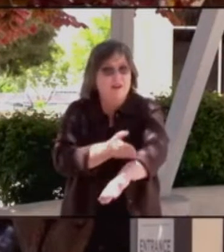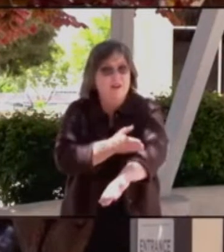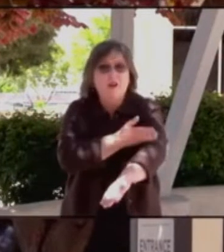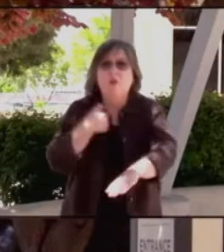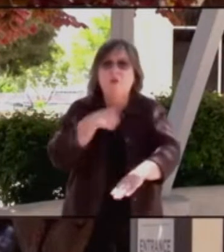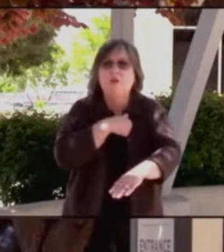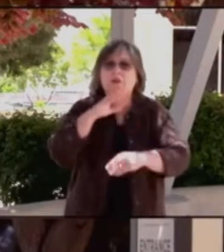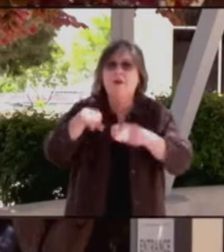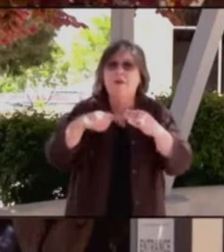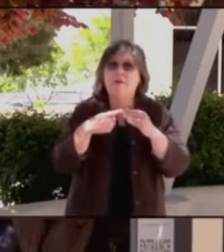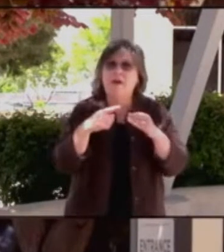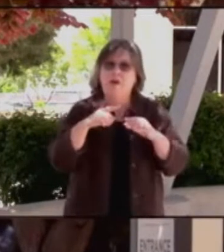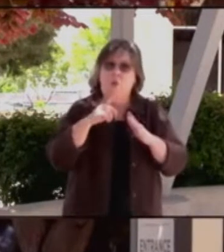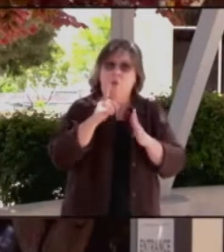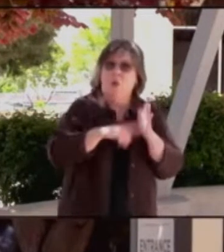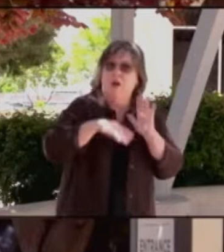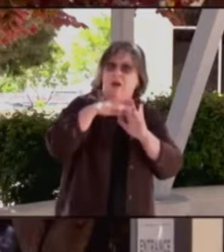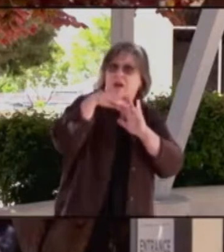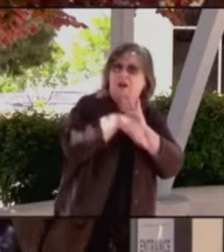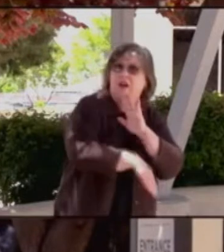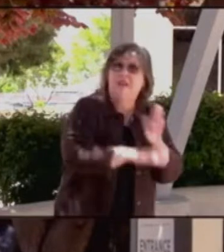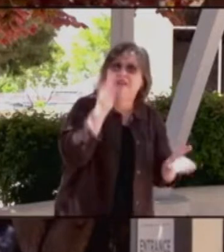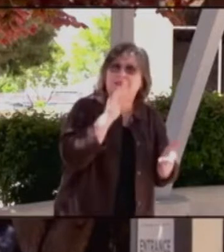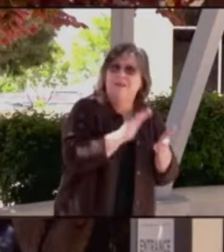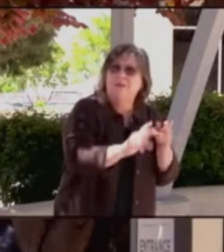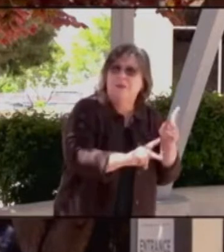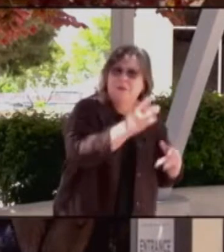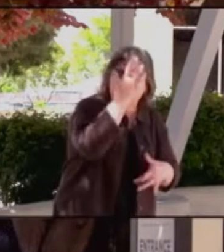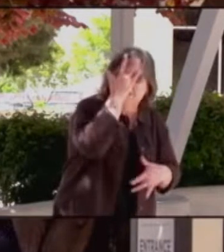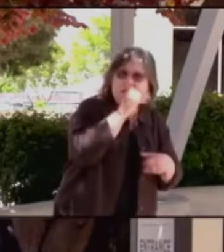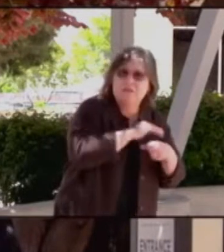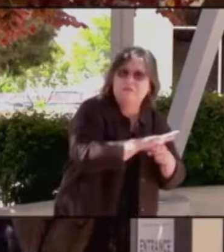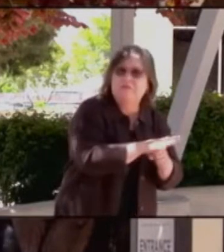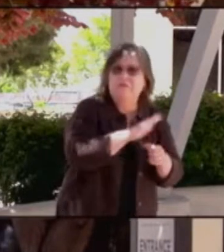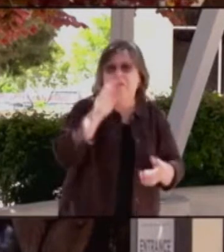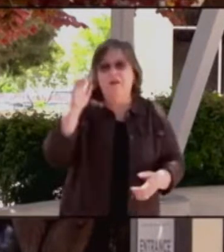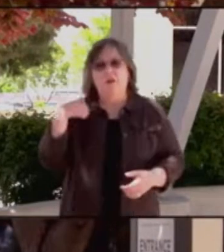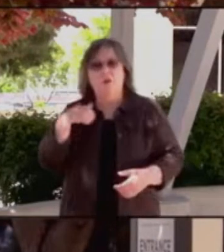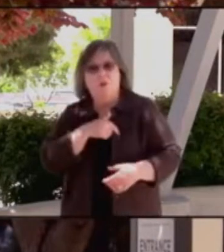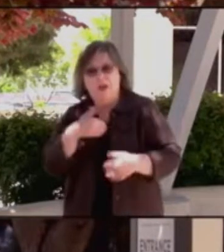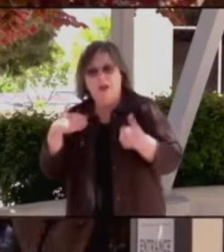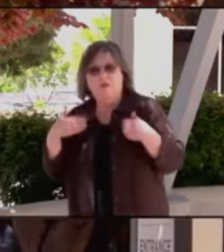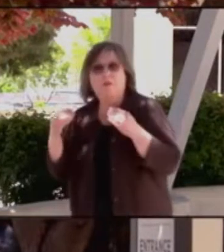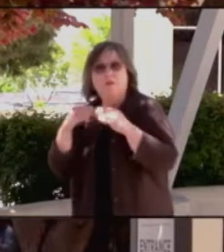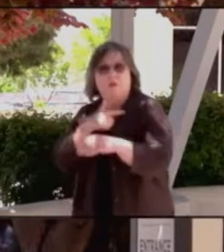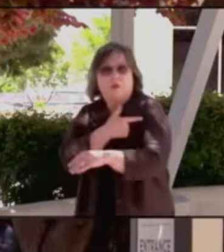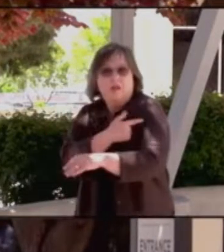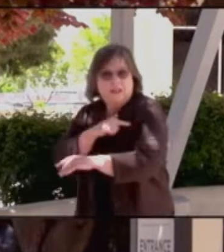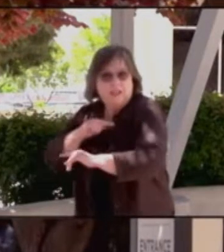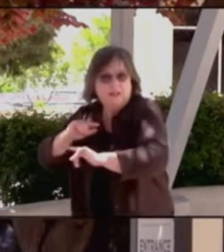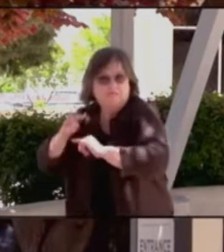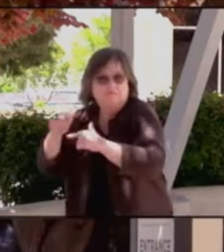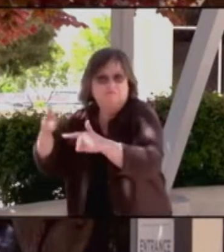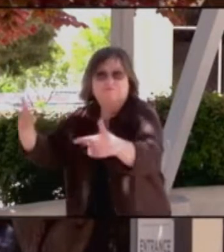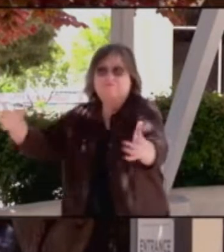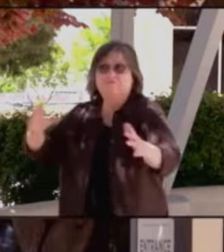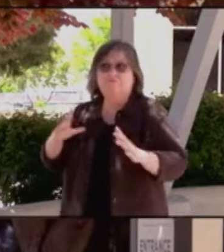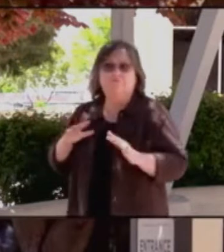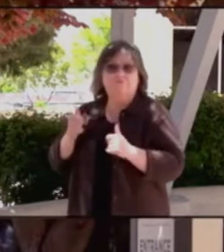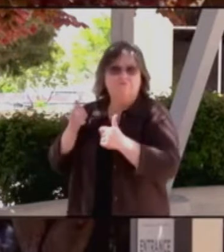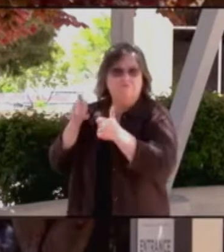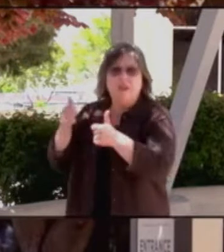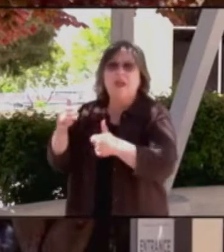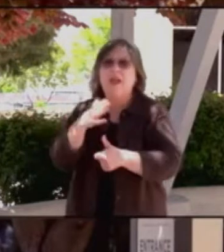increased vaccination rates, our movement tomorrow into the yellow tier of the state's framework, and a new